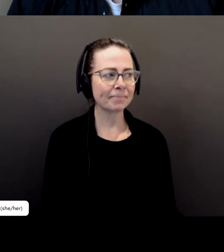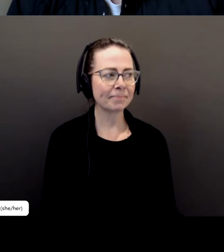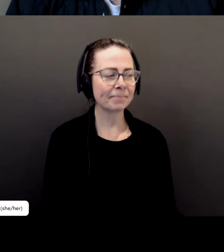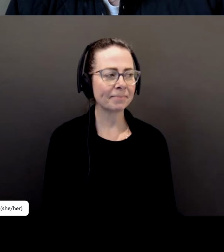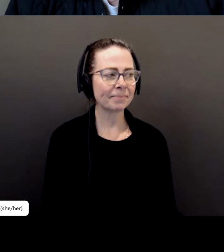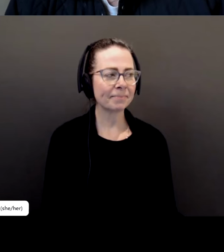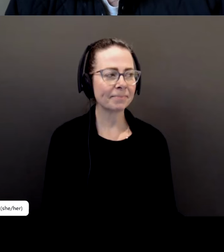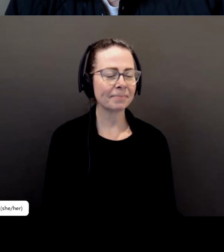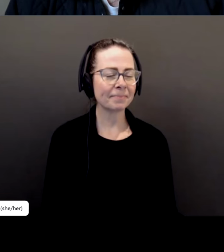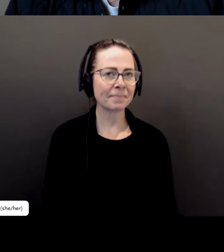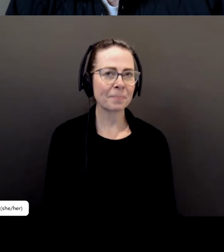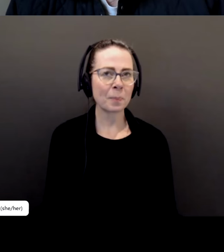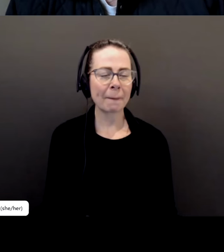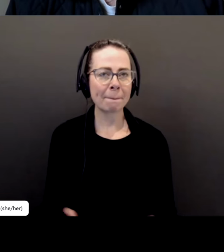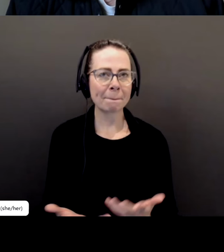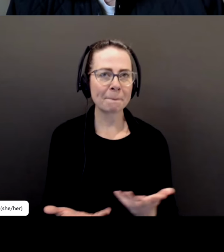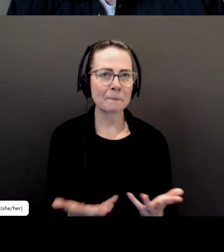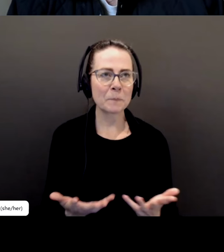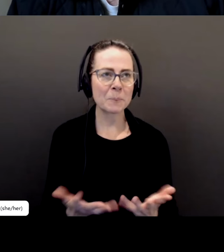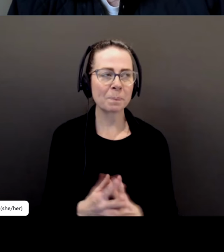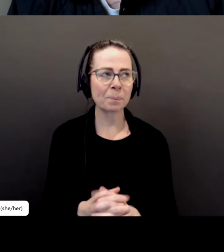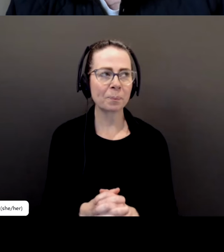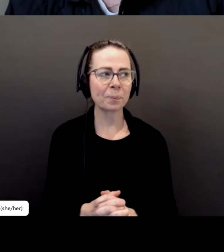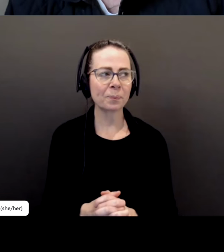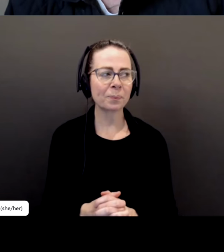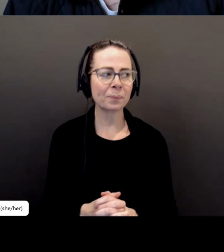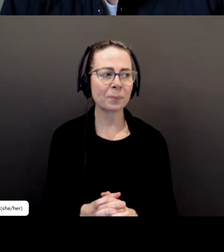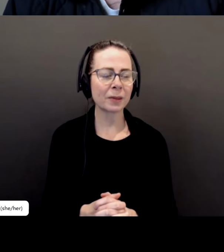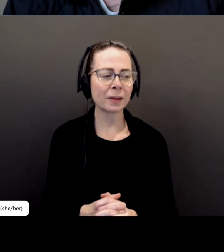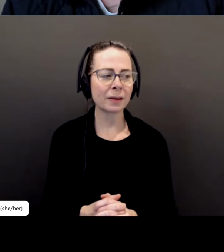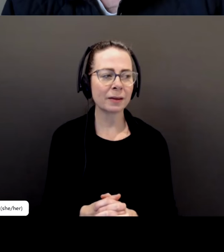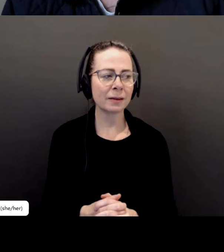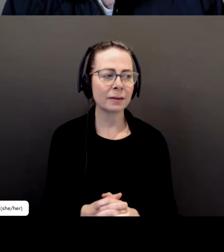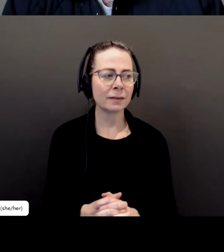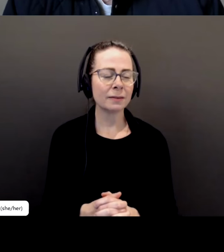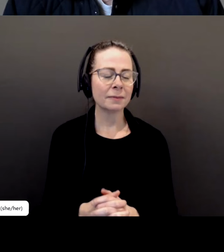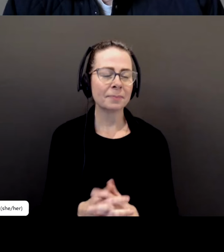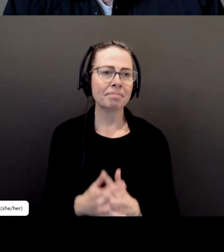It's at, I guess I'd say it's as safe as it can be.